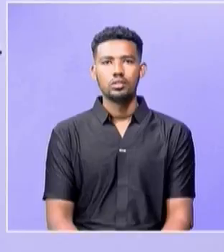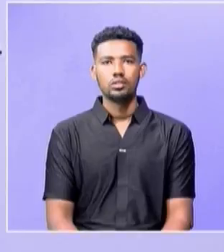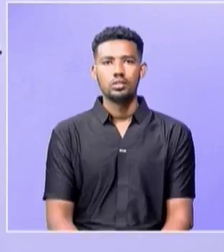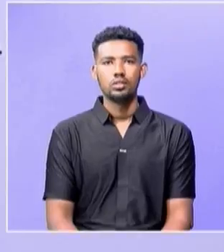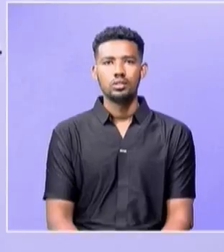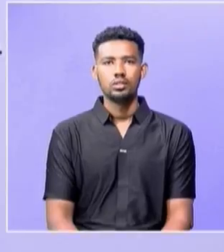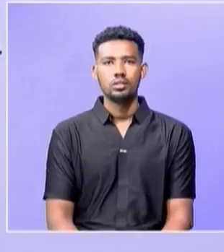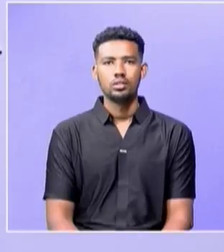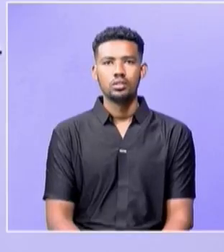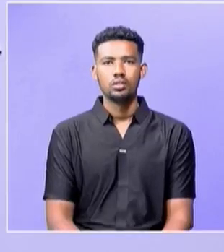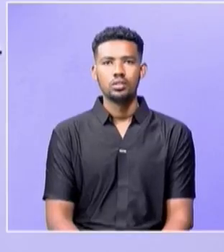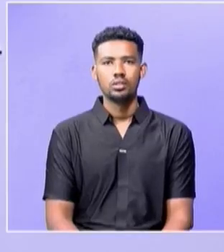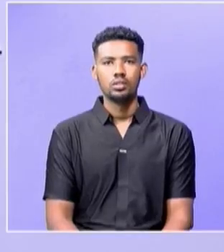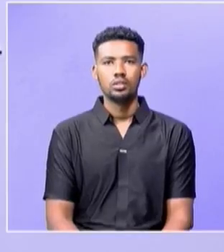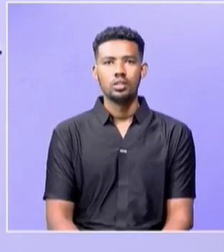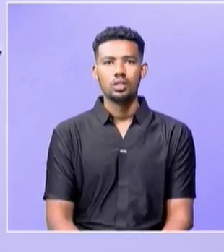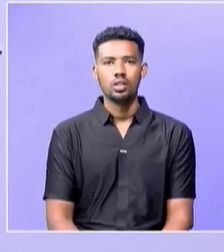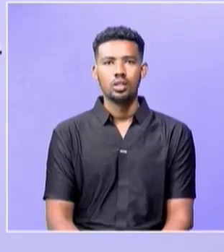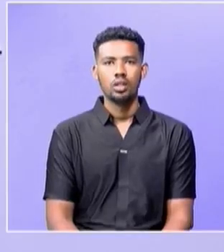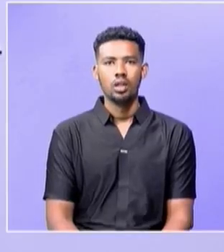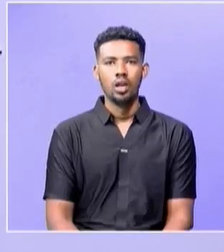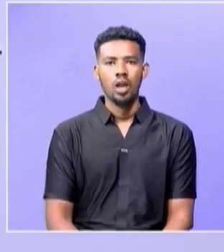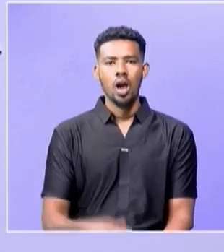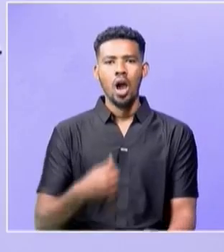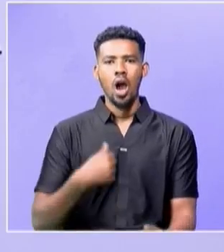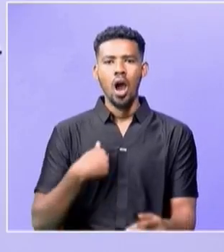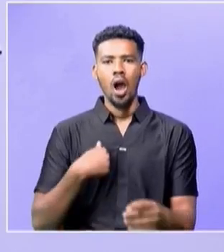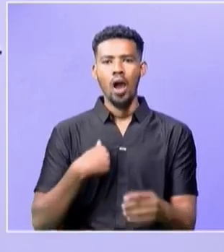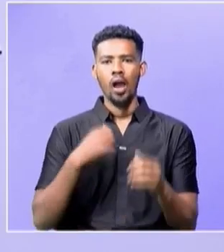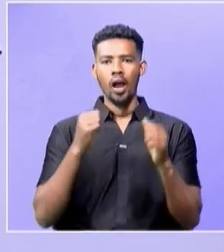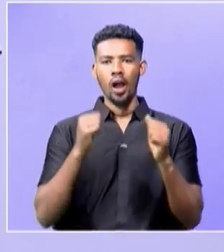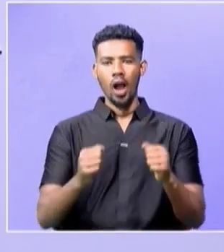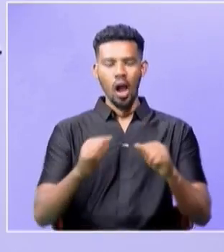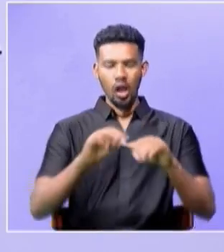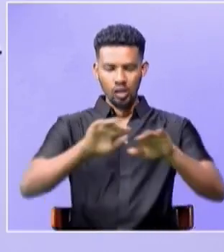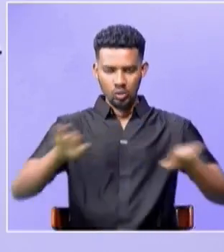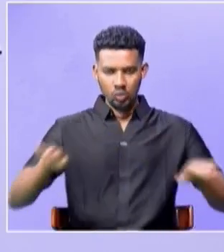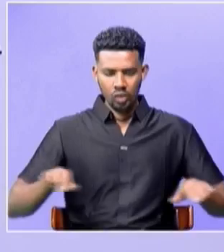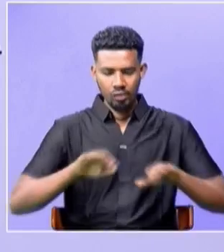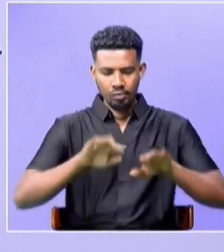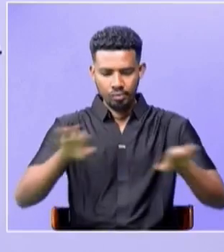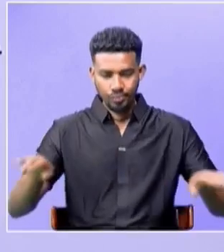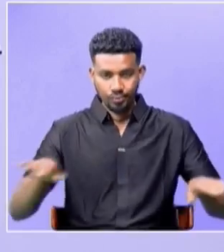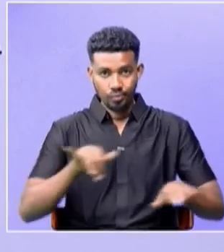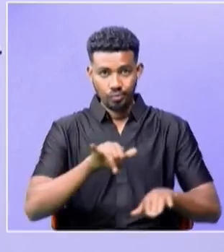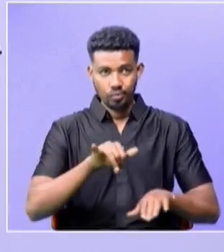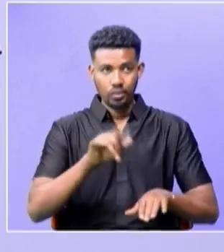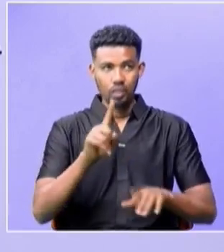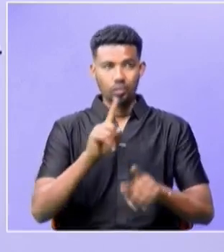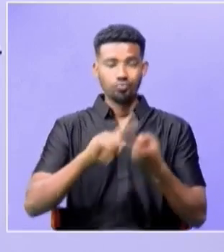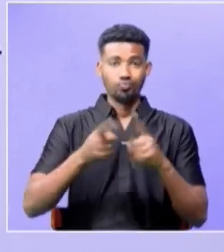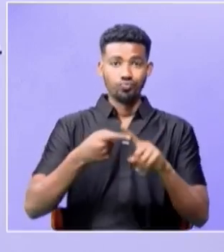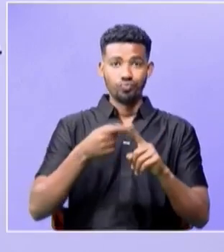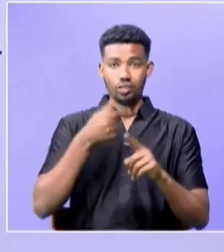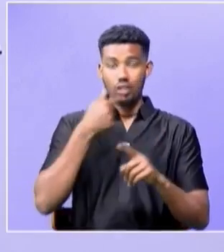Here is, I can swim. I can swim. Your friend say, I can